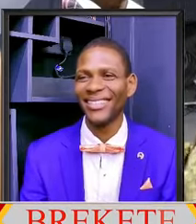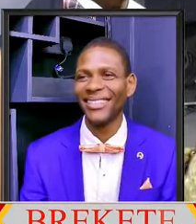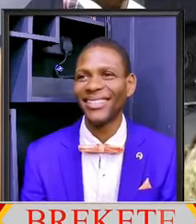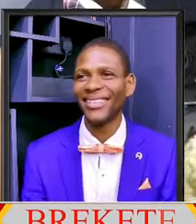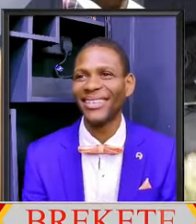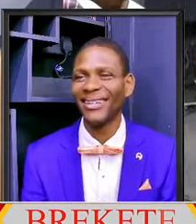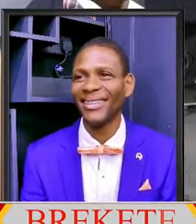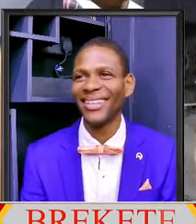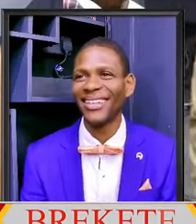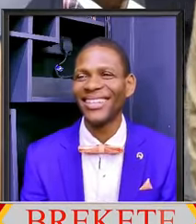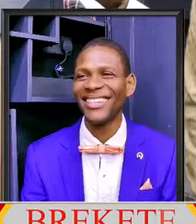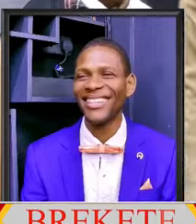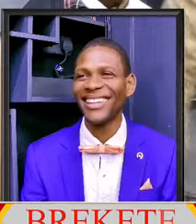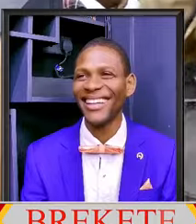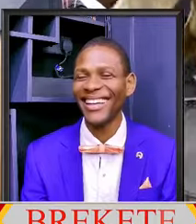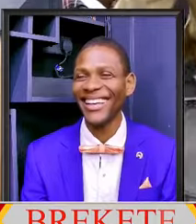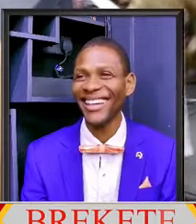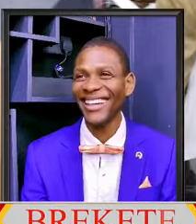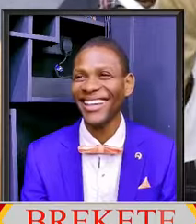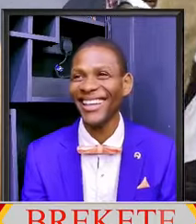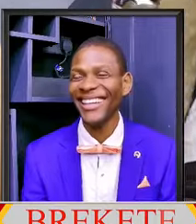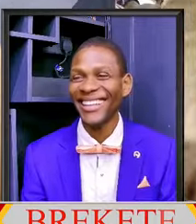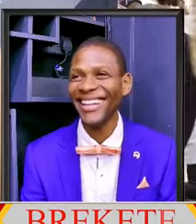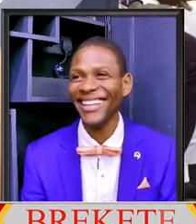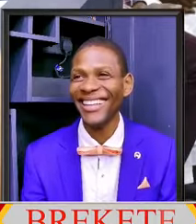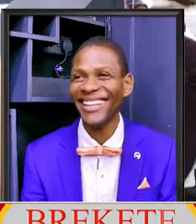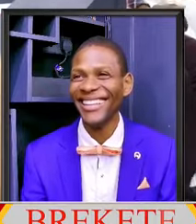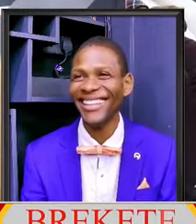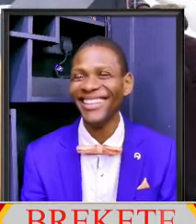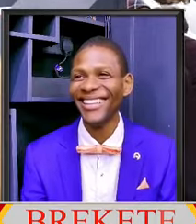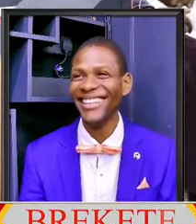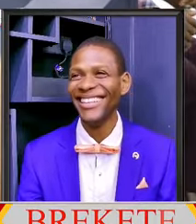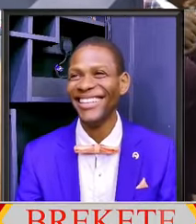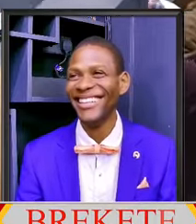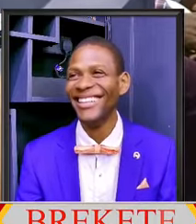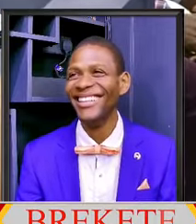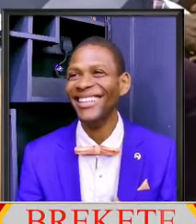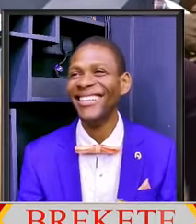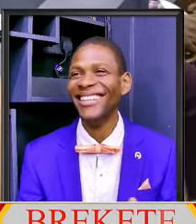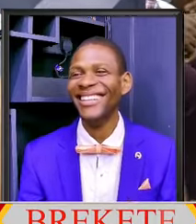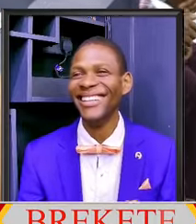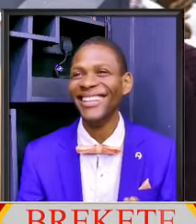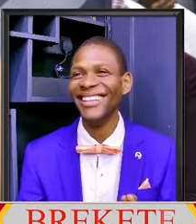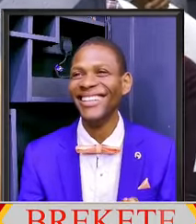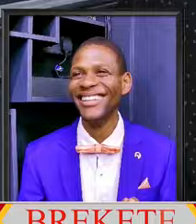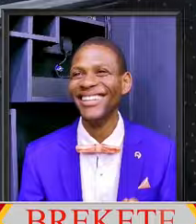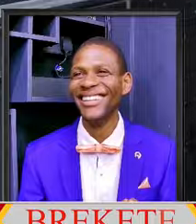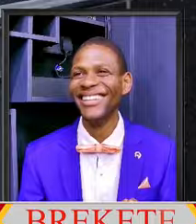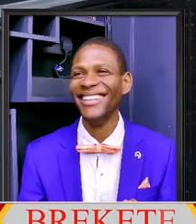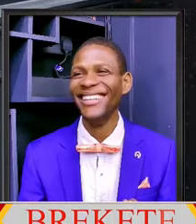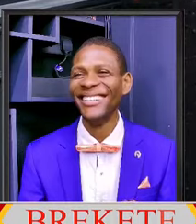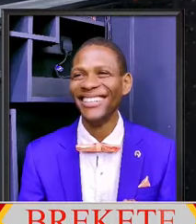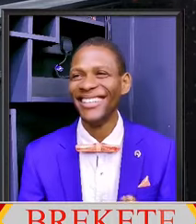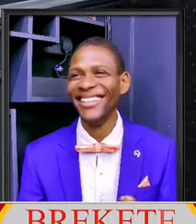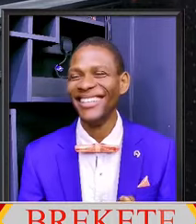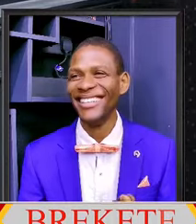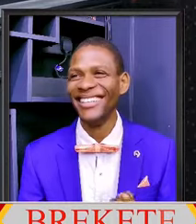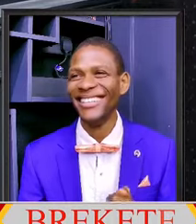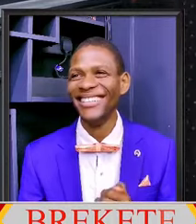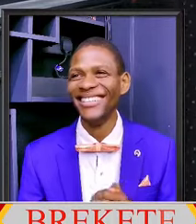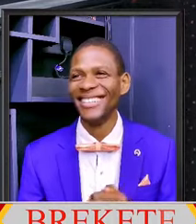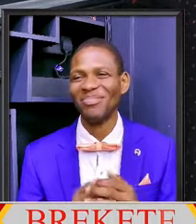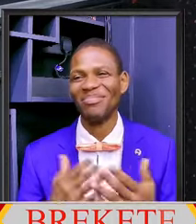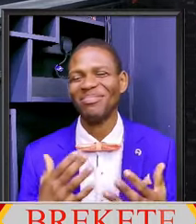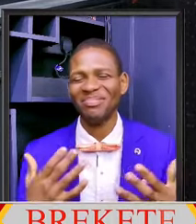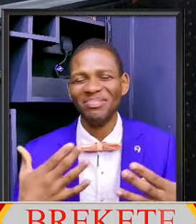You hug her now. Waiting. Now, carpenter, assemble you. Oh, yeah, you hug her again. Okay, there.